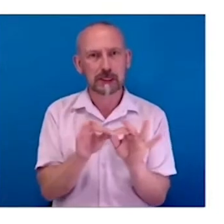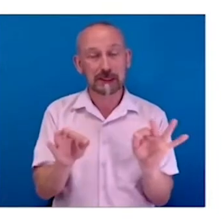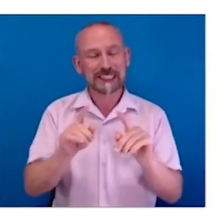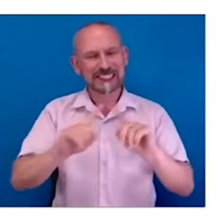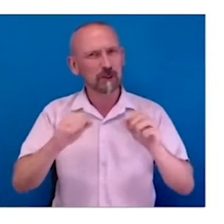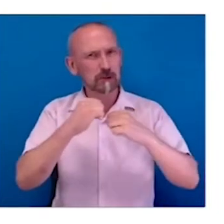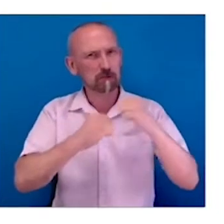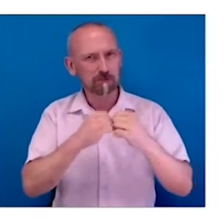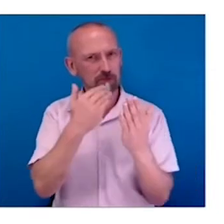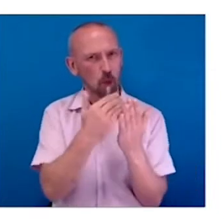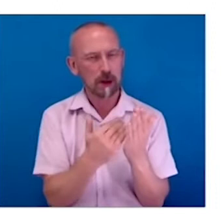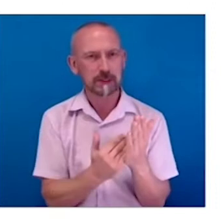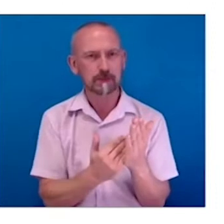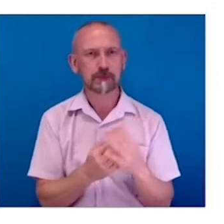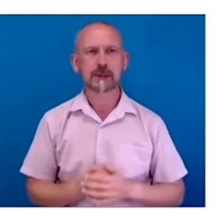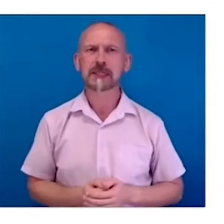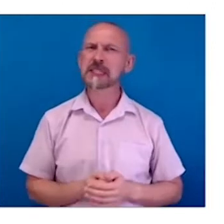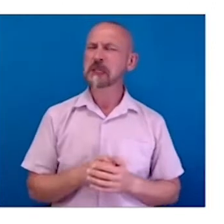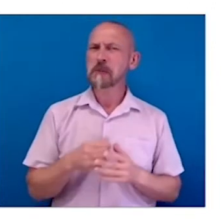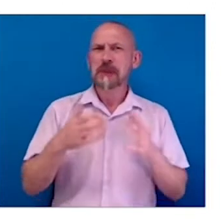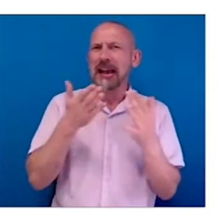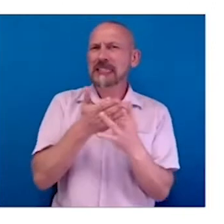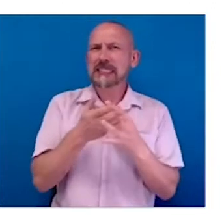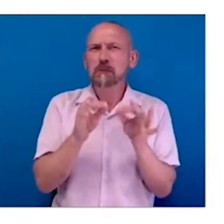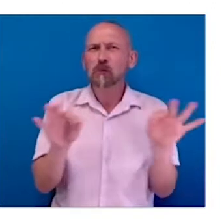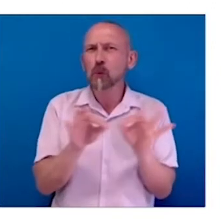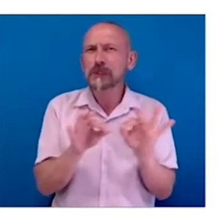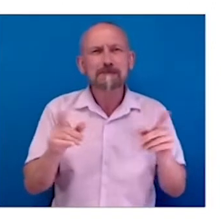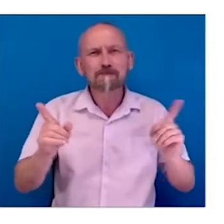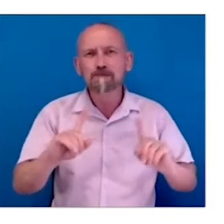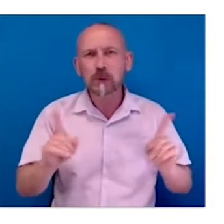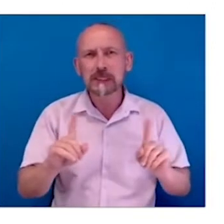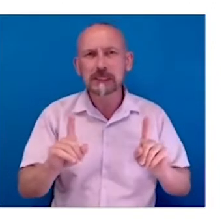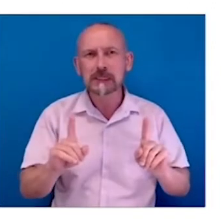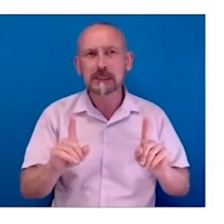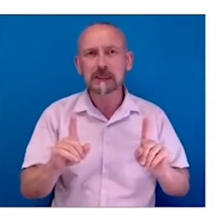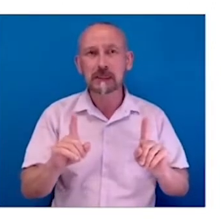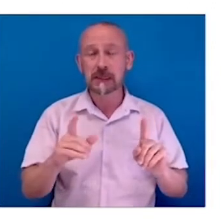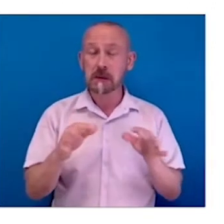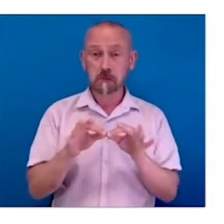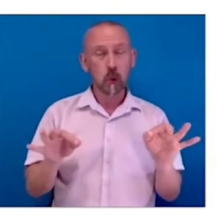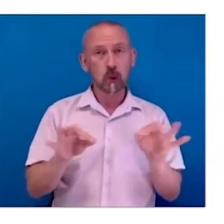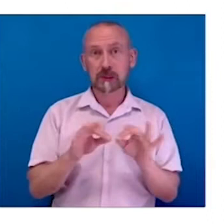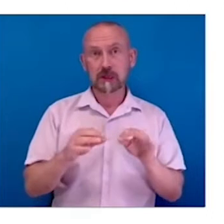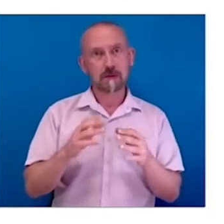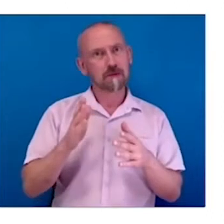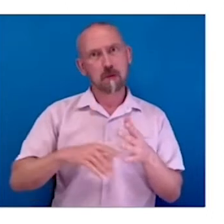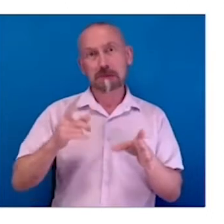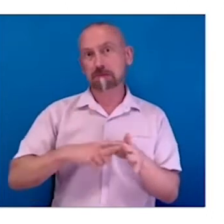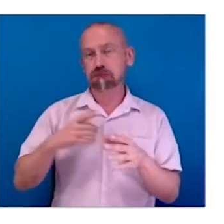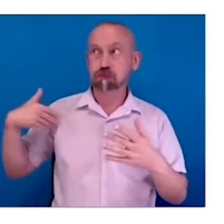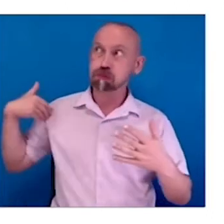been forms of music for as long as there have been people on the earth. For many centuries, the system